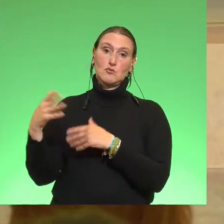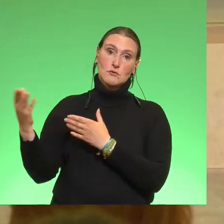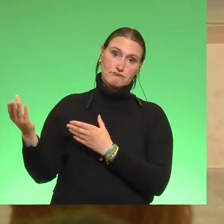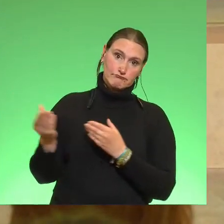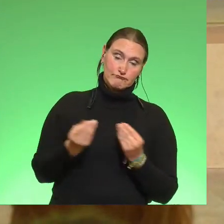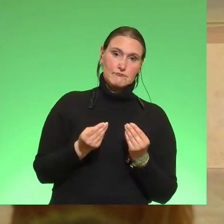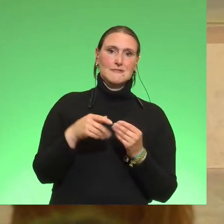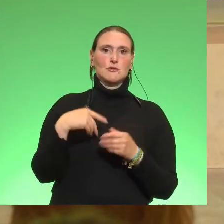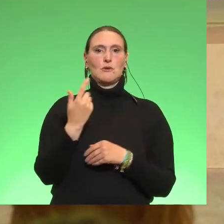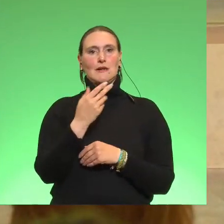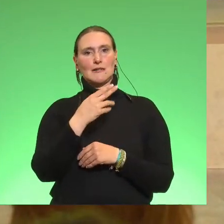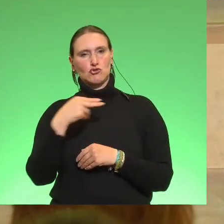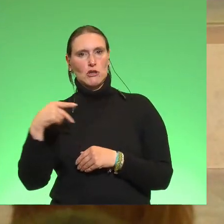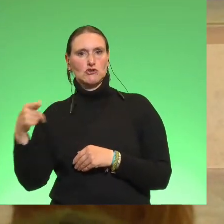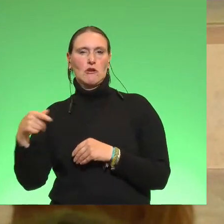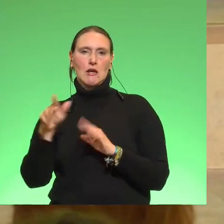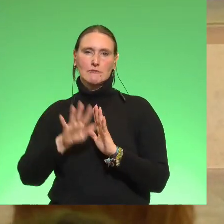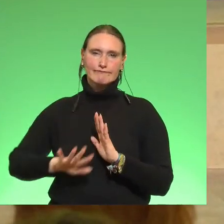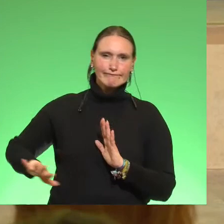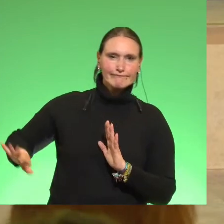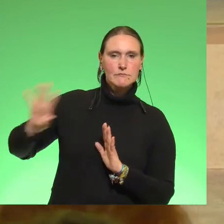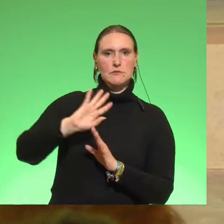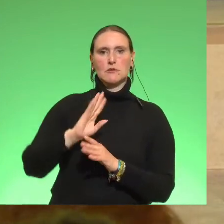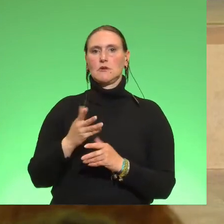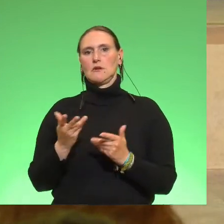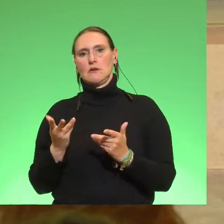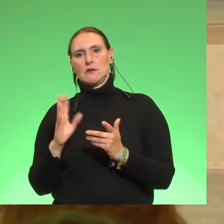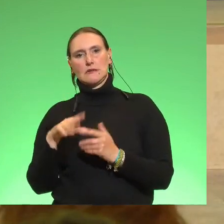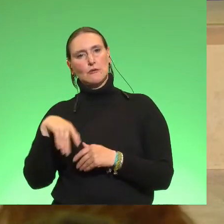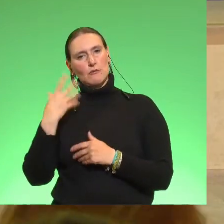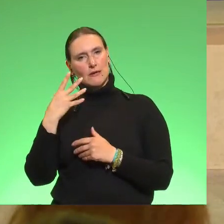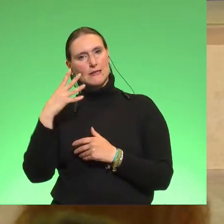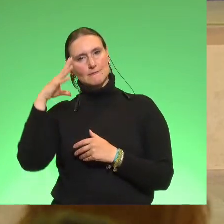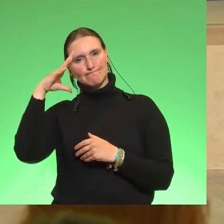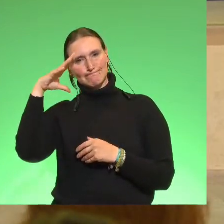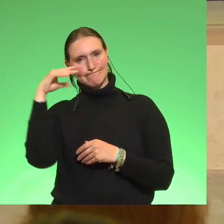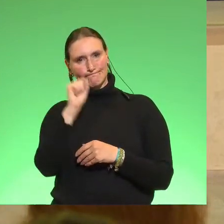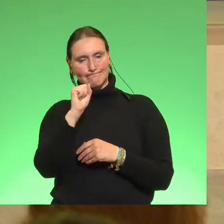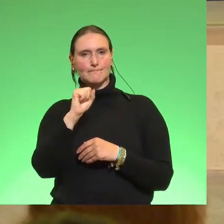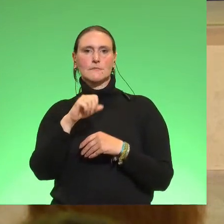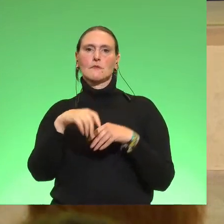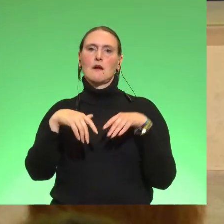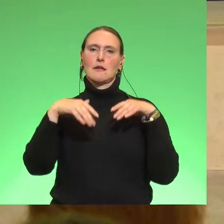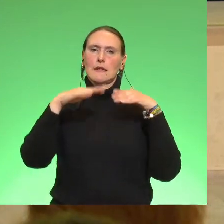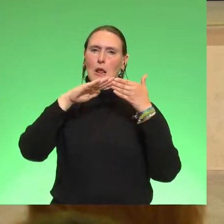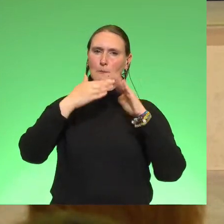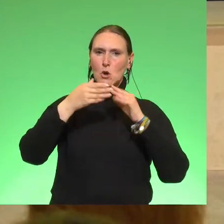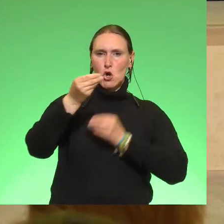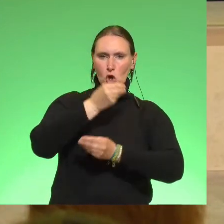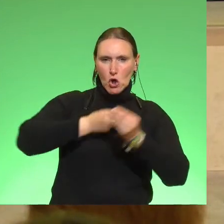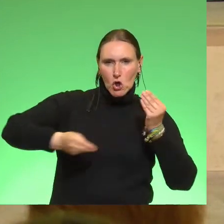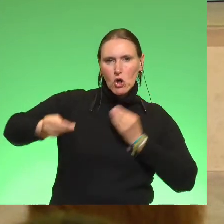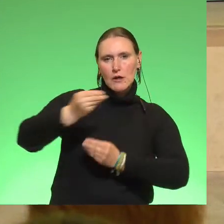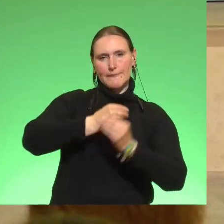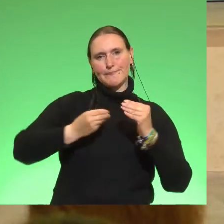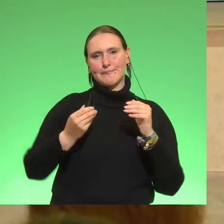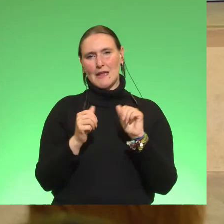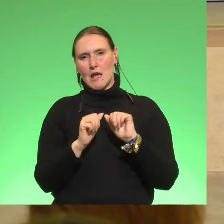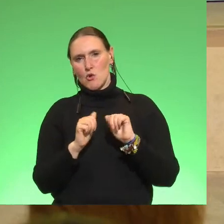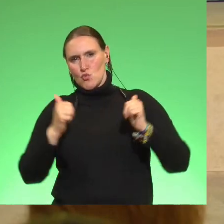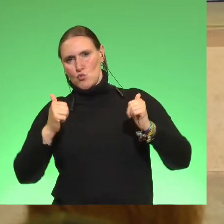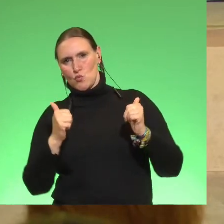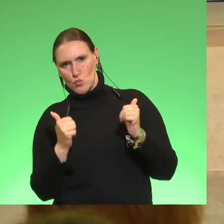understand deeply, including how lumbung is operating and also how lumbung is